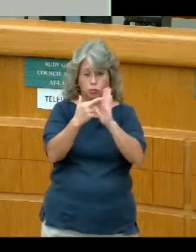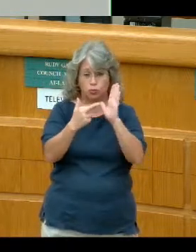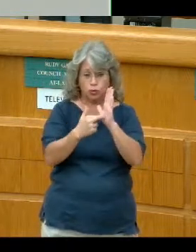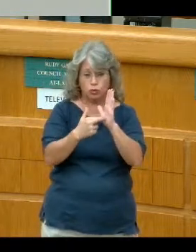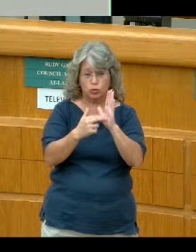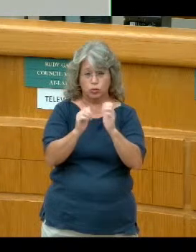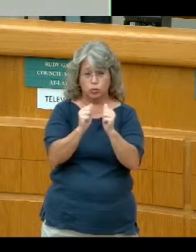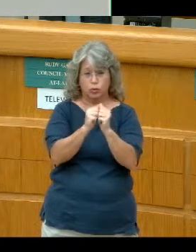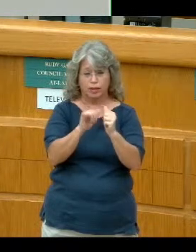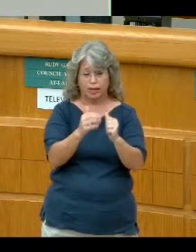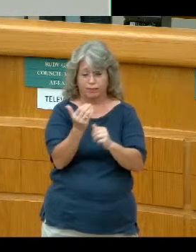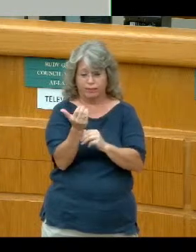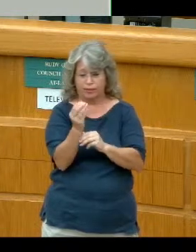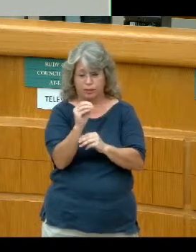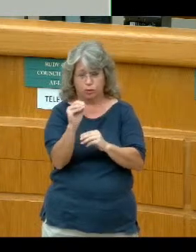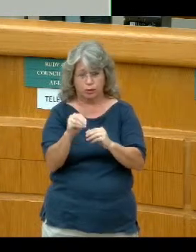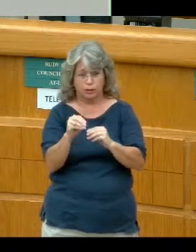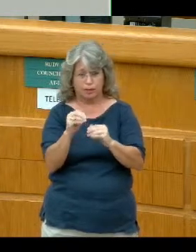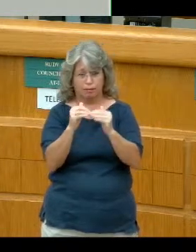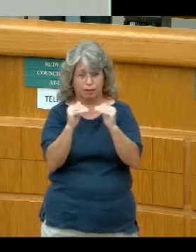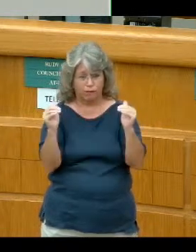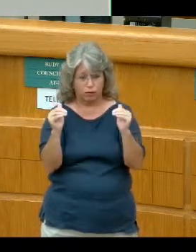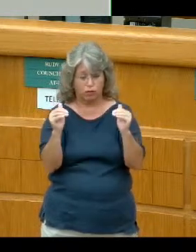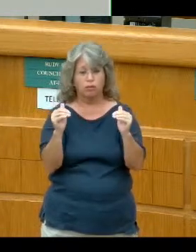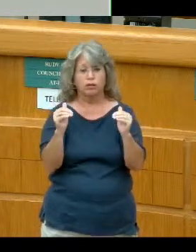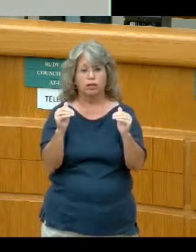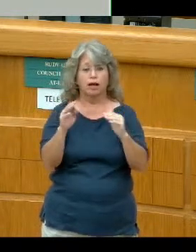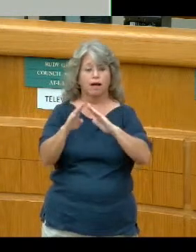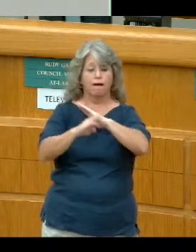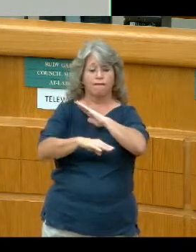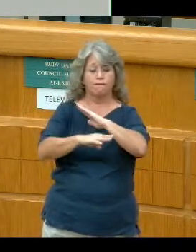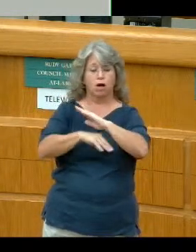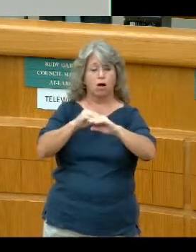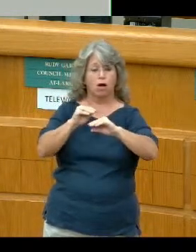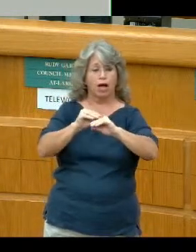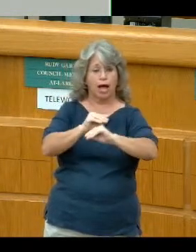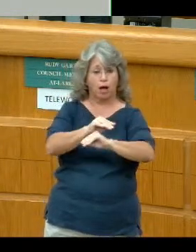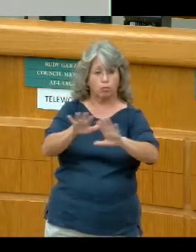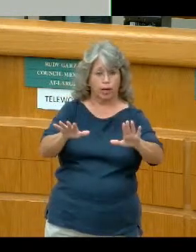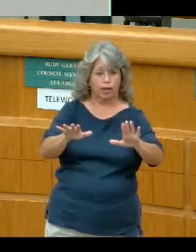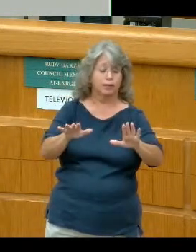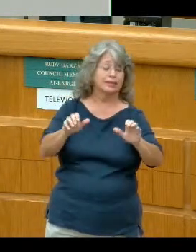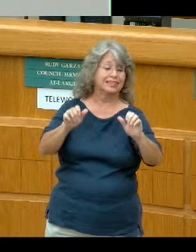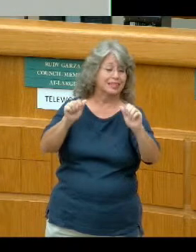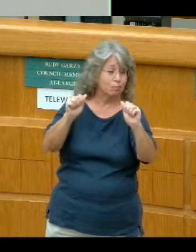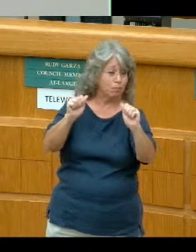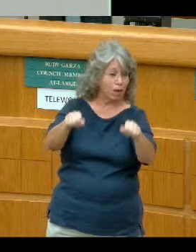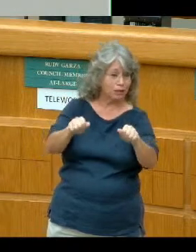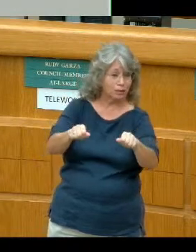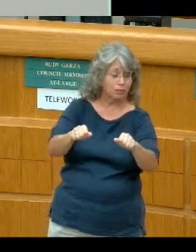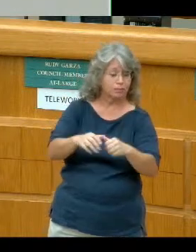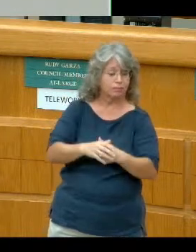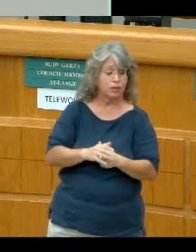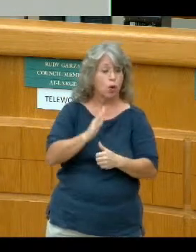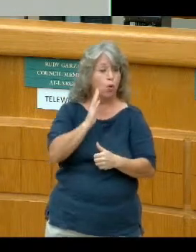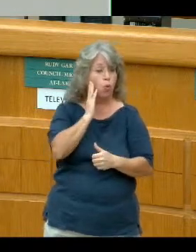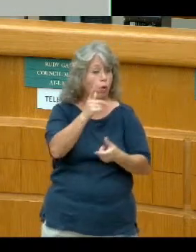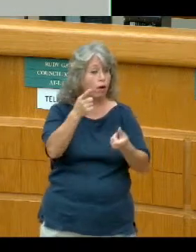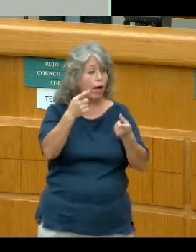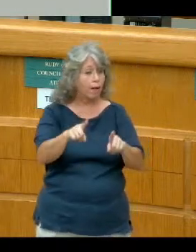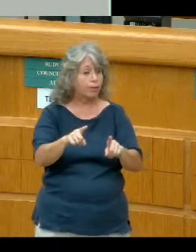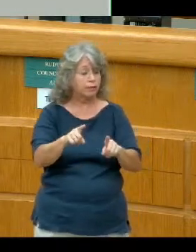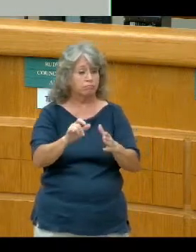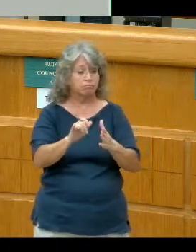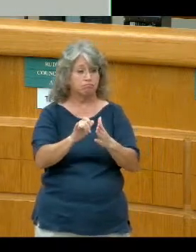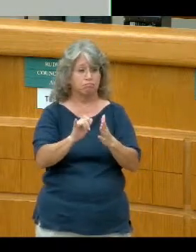hospitalization threshold, a fall outbreak is most certainly possible. Whether it happens is up